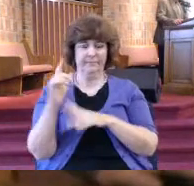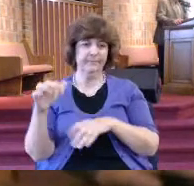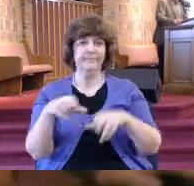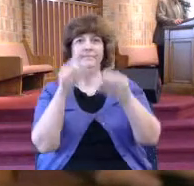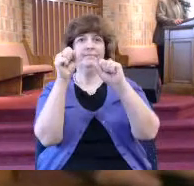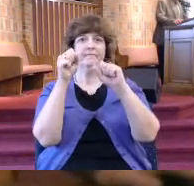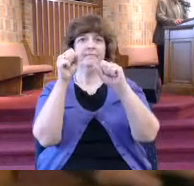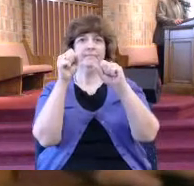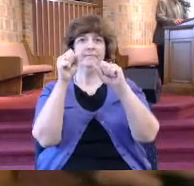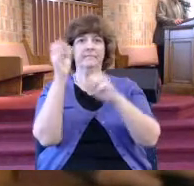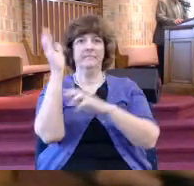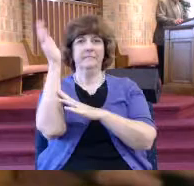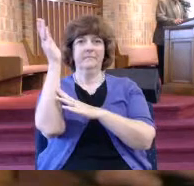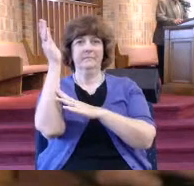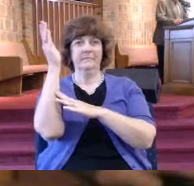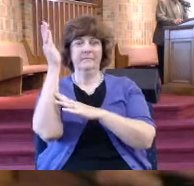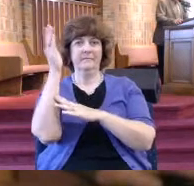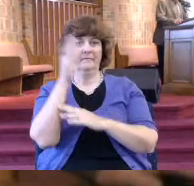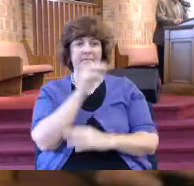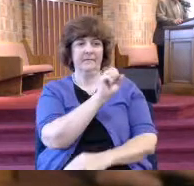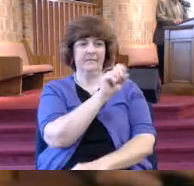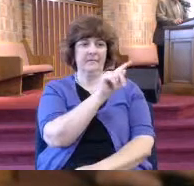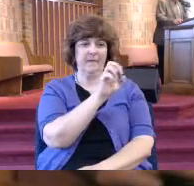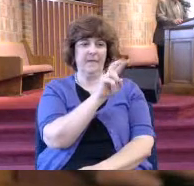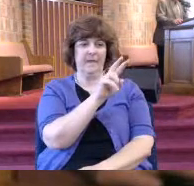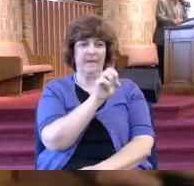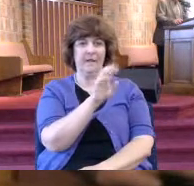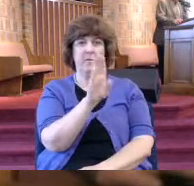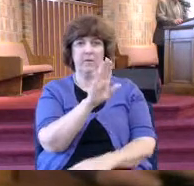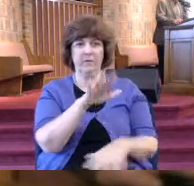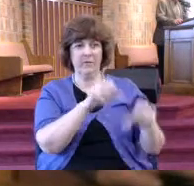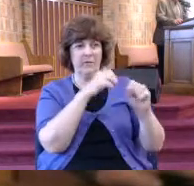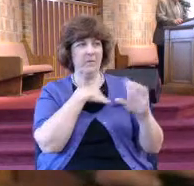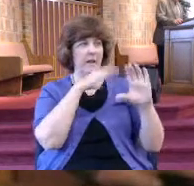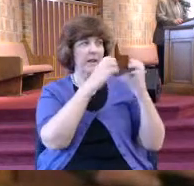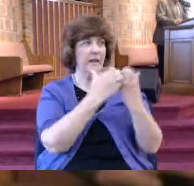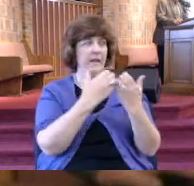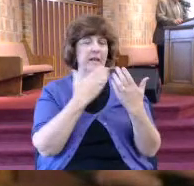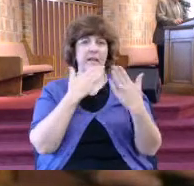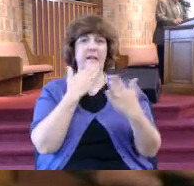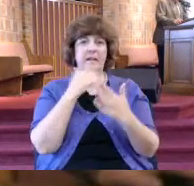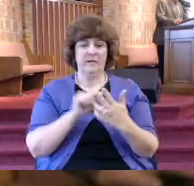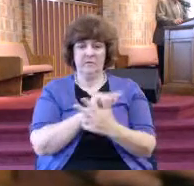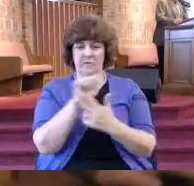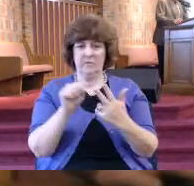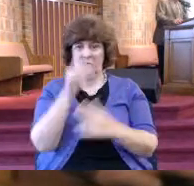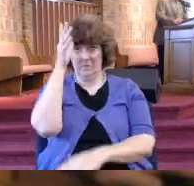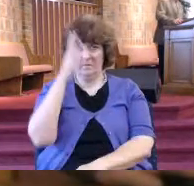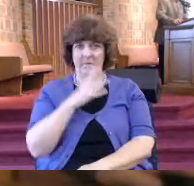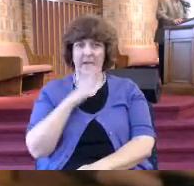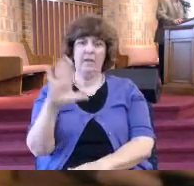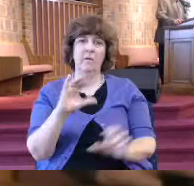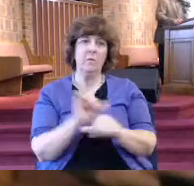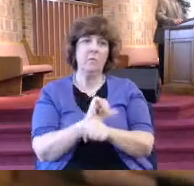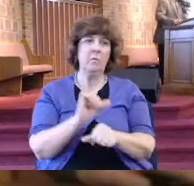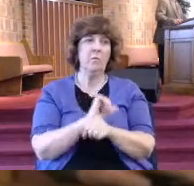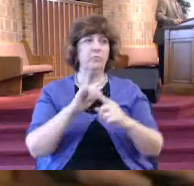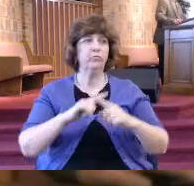and took care of that, and Steve Bramlett, my class, and I appreciate these gentlemen very much in their work and stepping